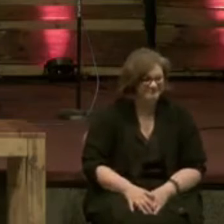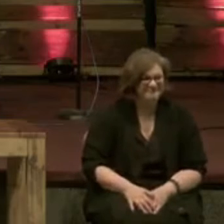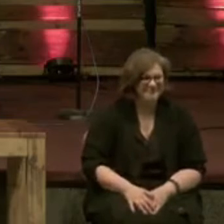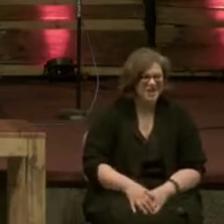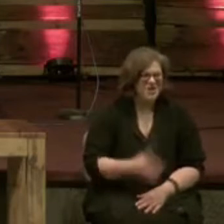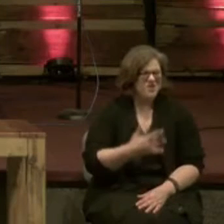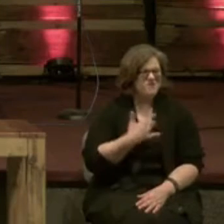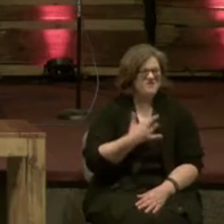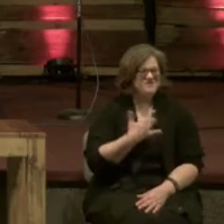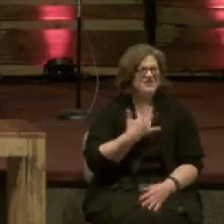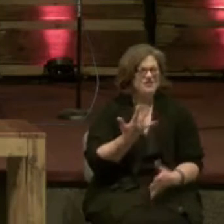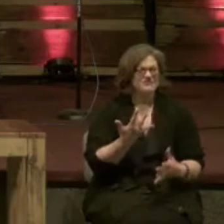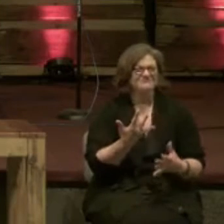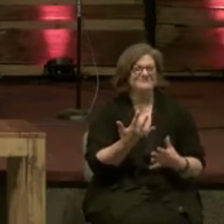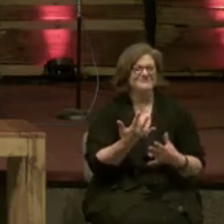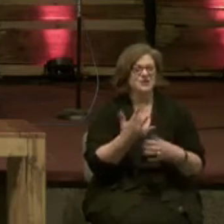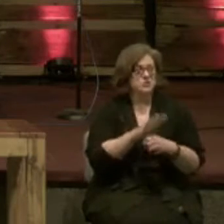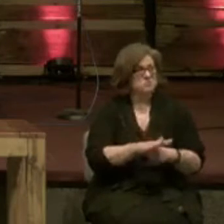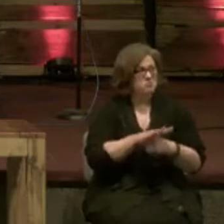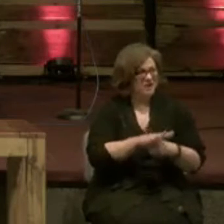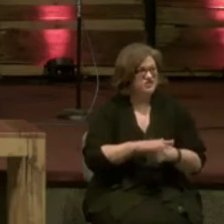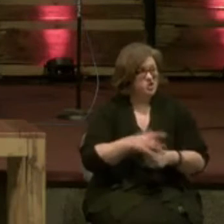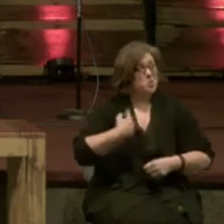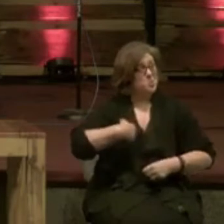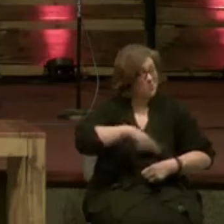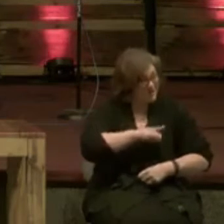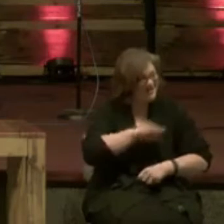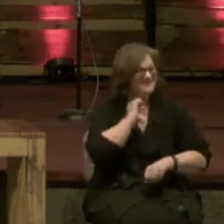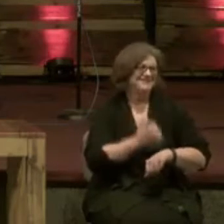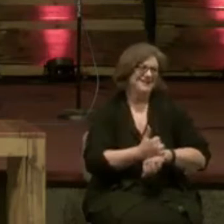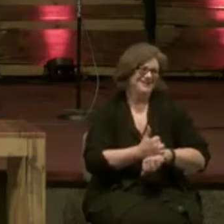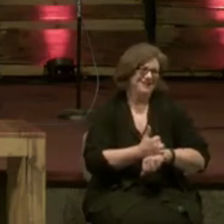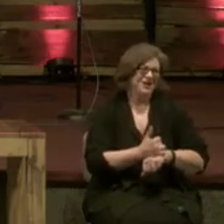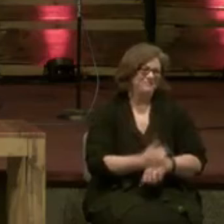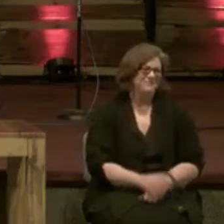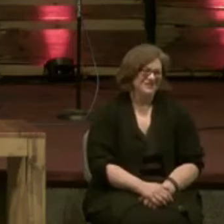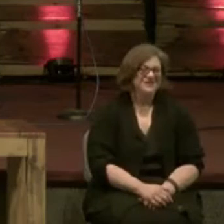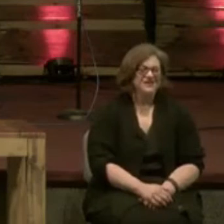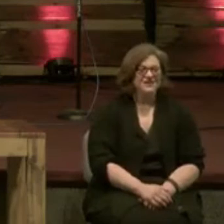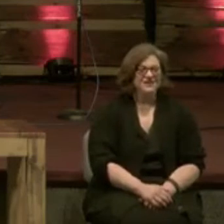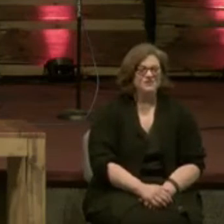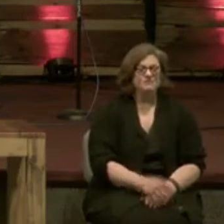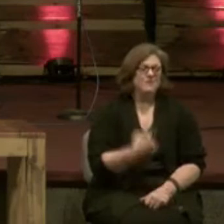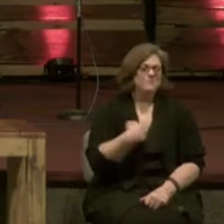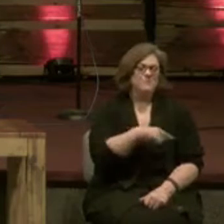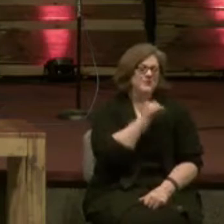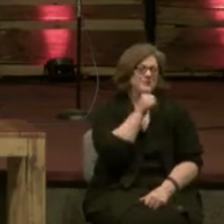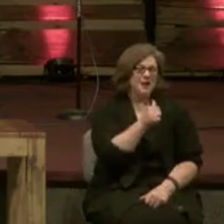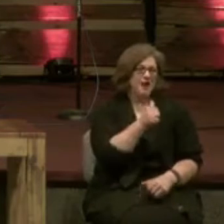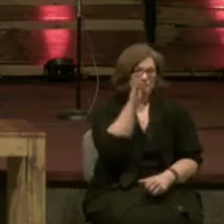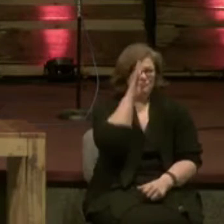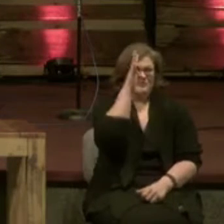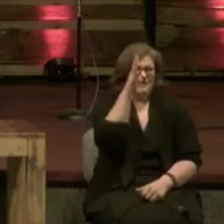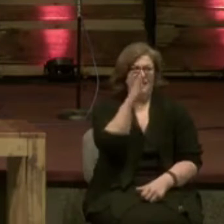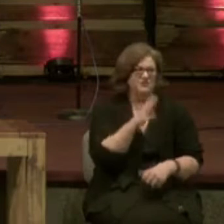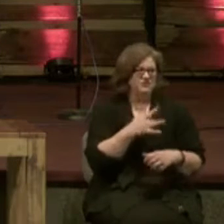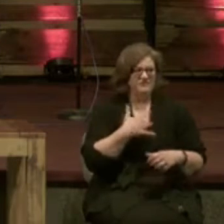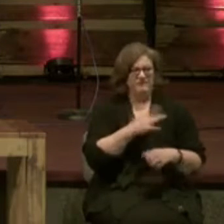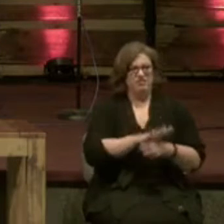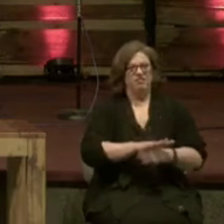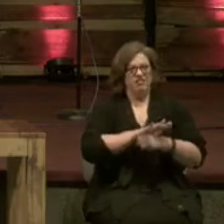We are not infinite, even though God put this desire for eternity in our hearts, forever in our